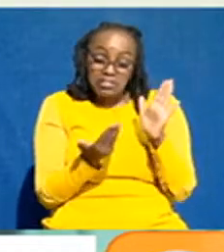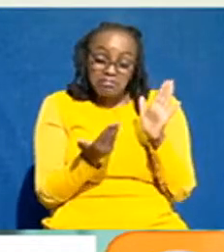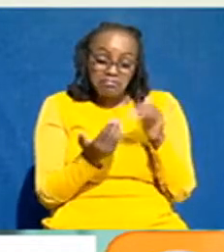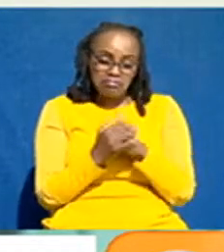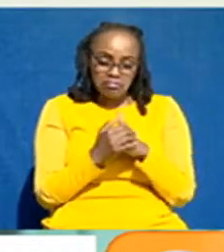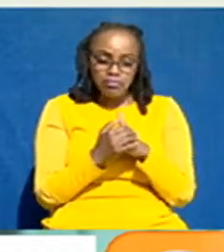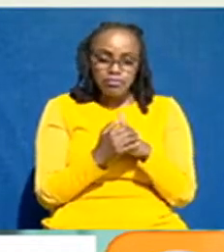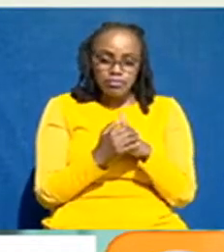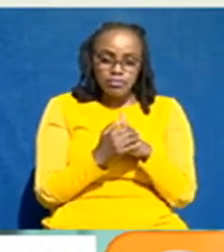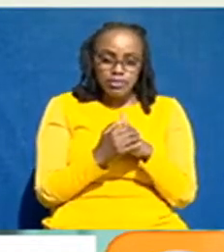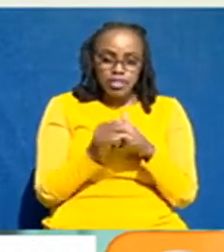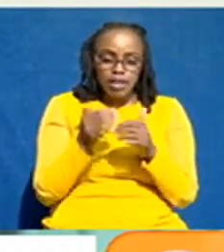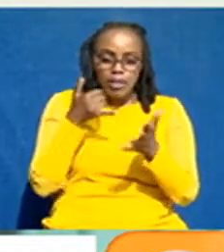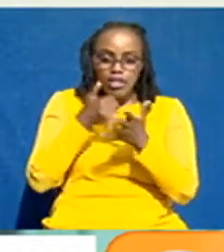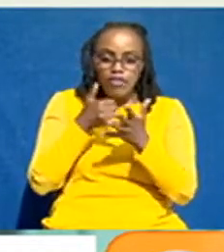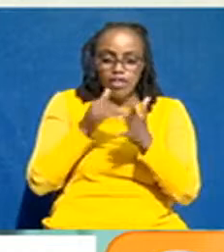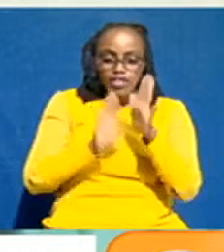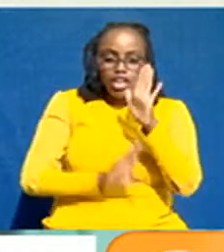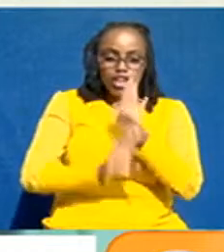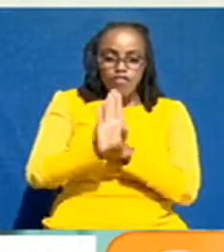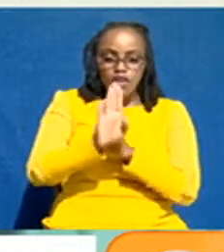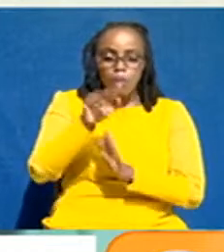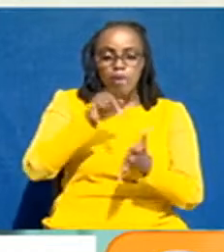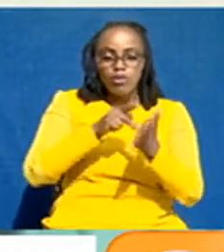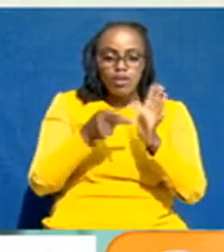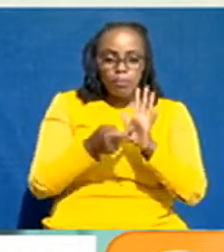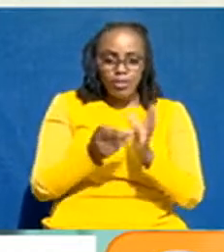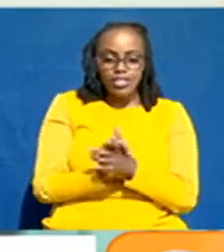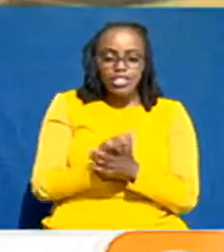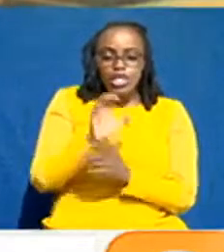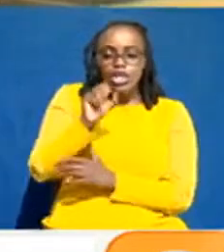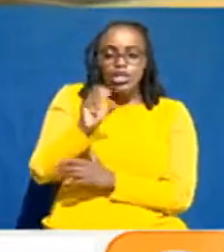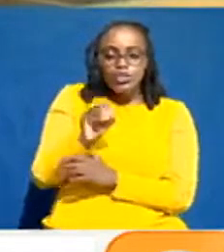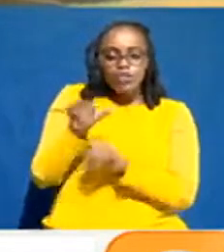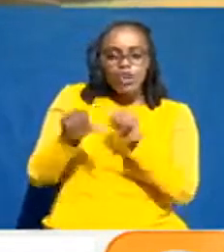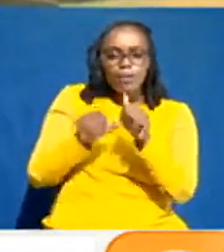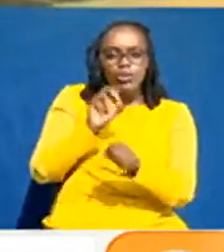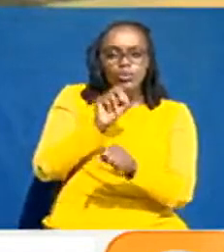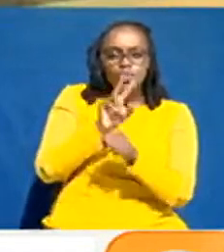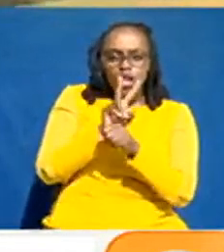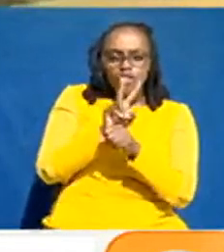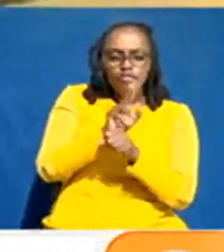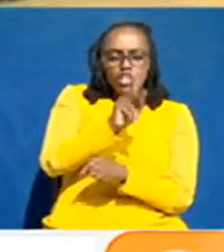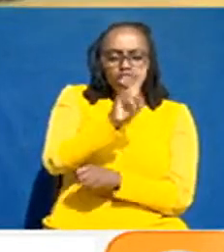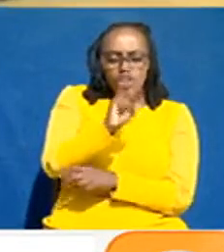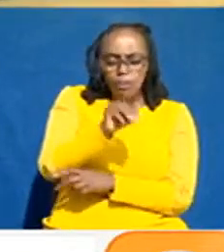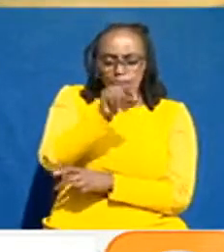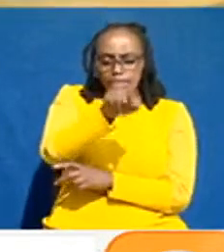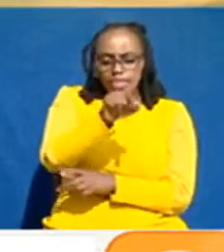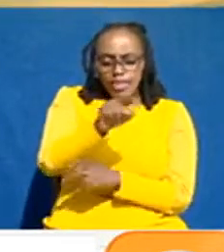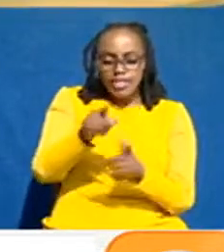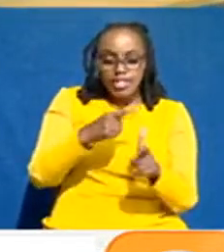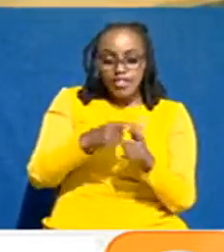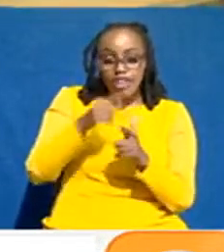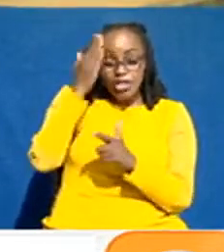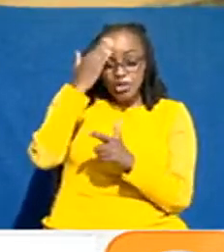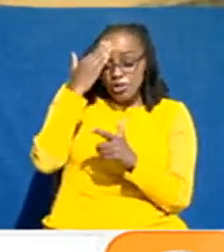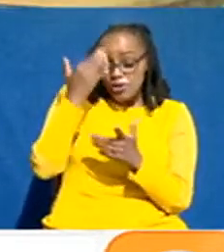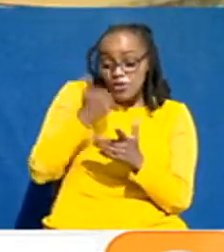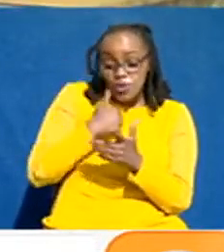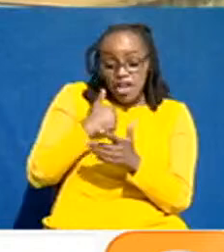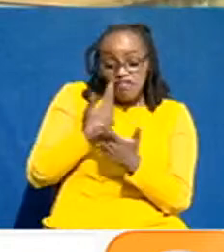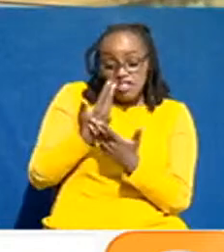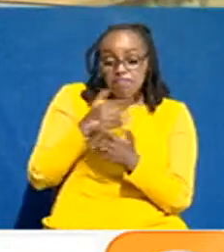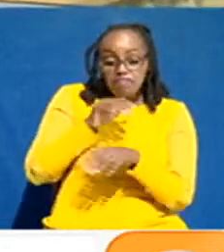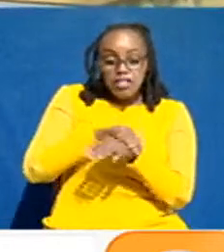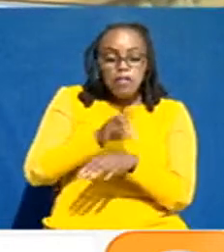have been involved in the development of this project. Mm-hmm. So about 12 kilometers of this and, you know, getting water from